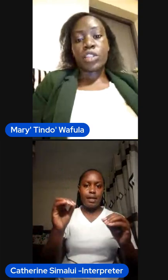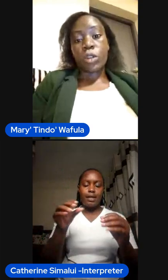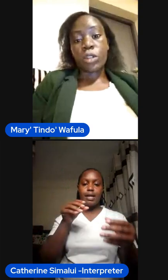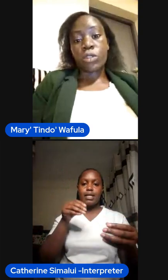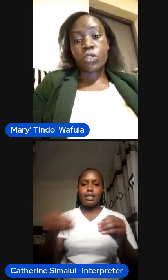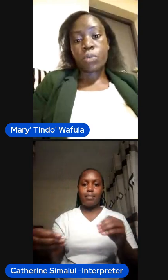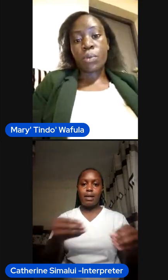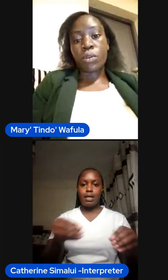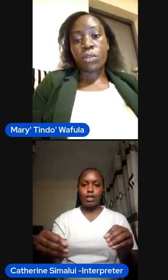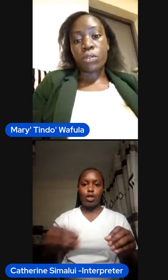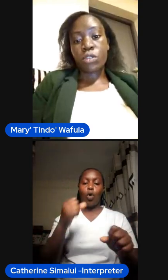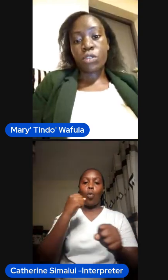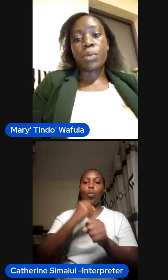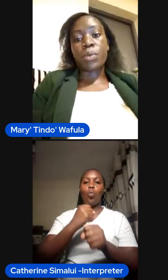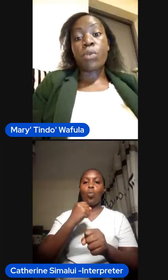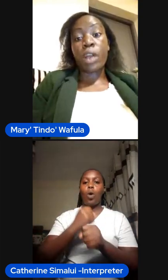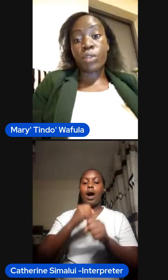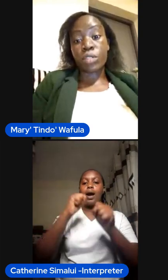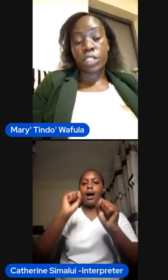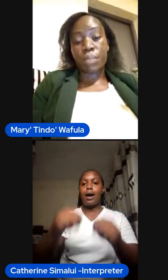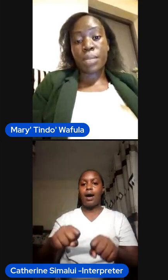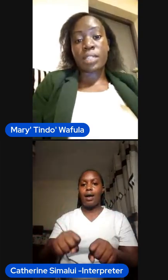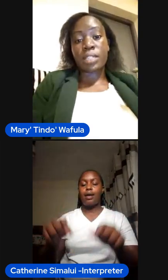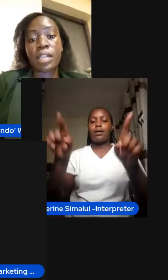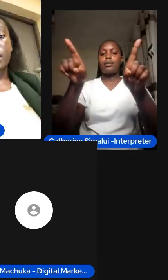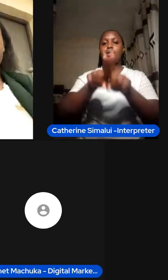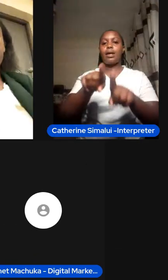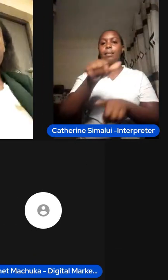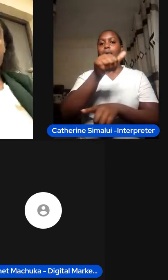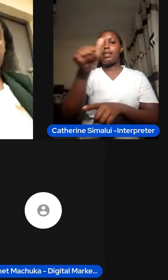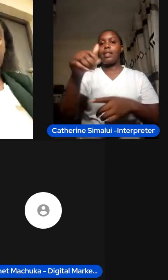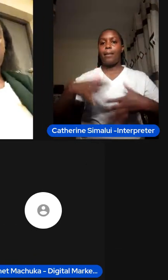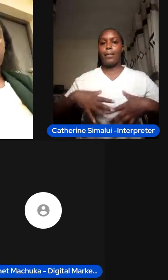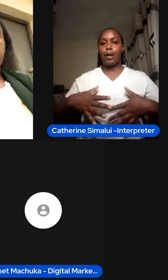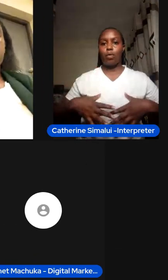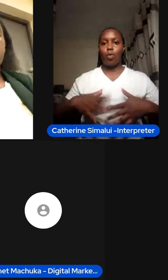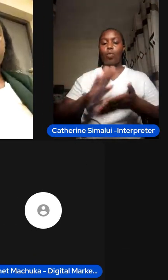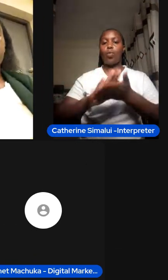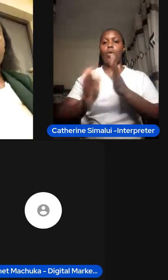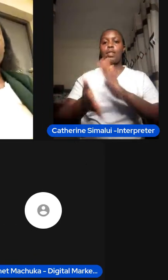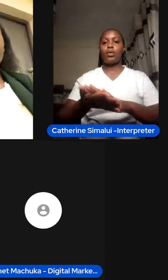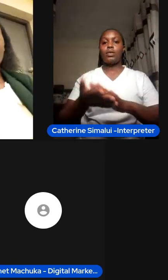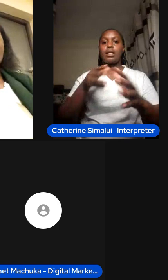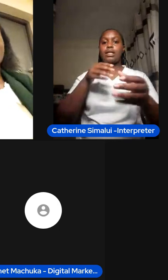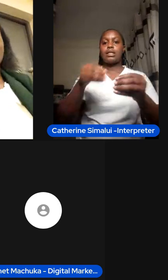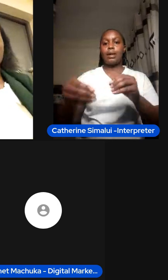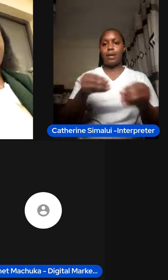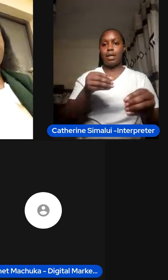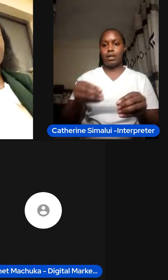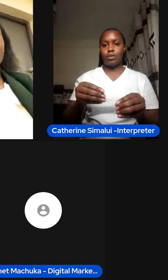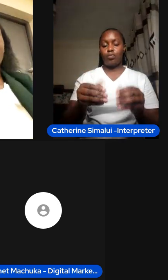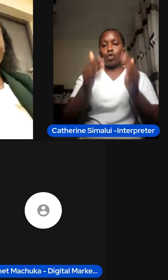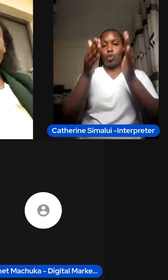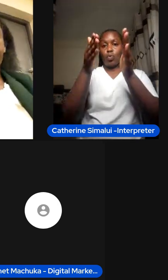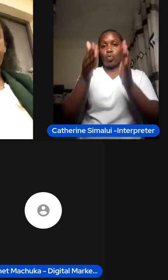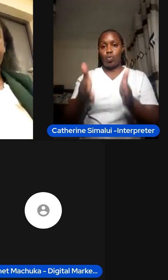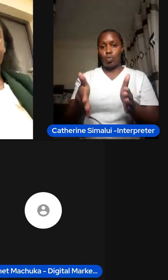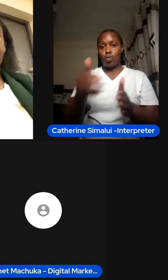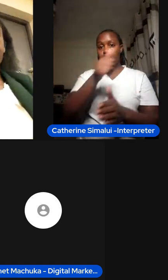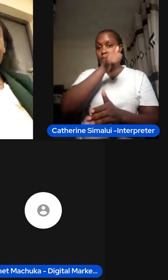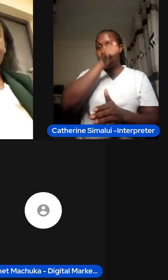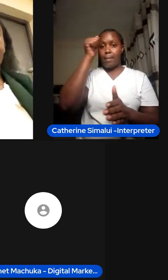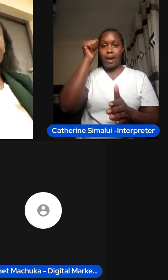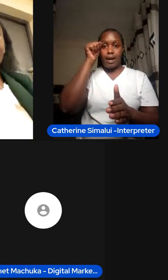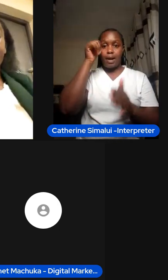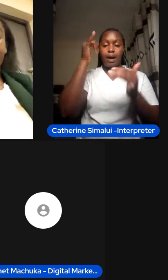that those people who have no disability are still doing. You see, for you as a brand to come to me,